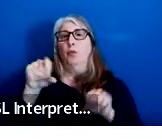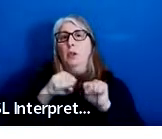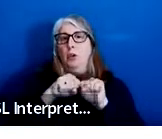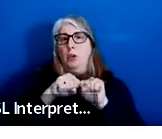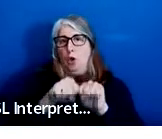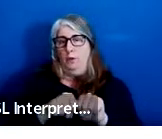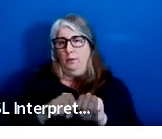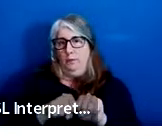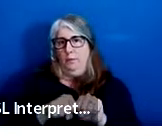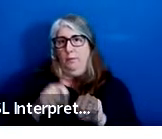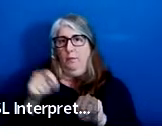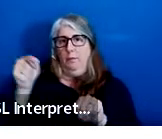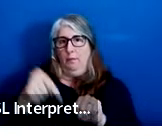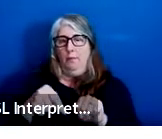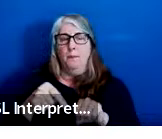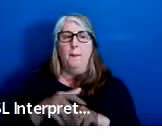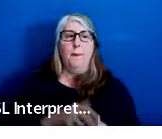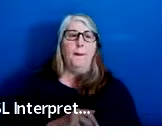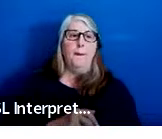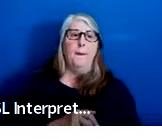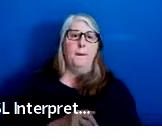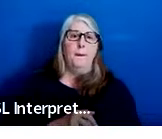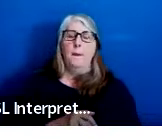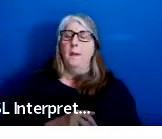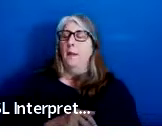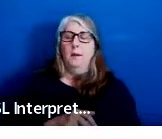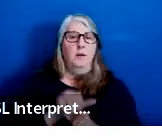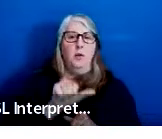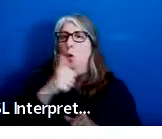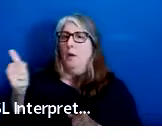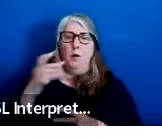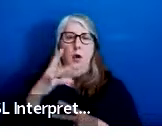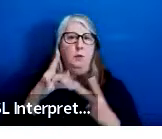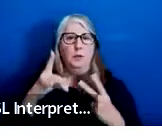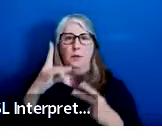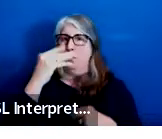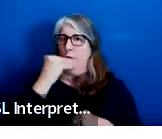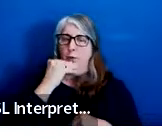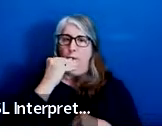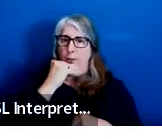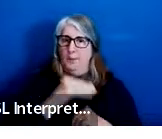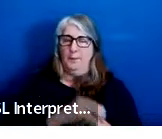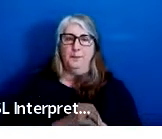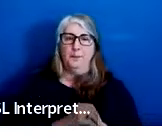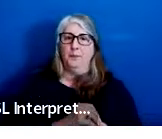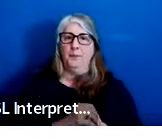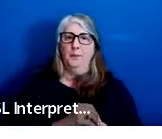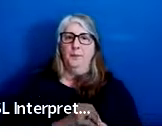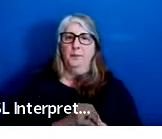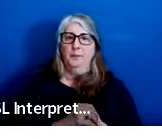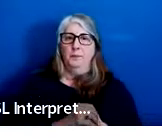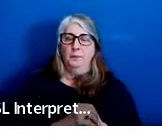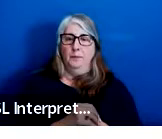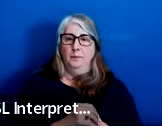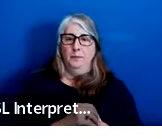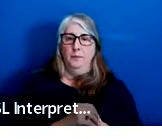have received. There's not an additional alternative cart that we will collect your food-based materials